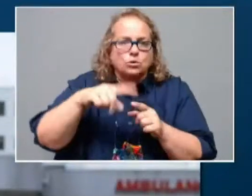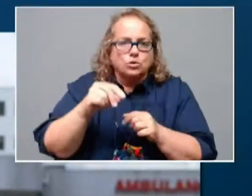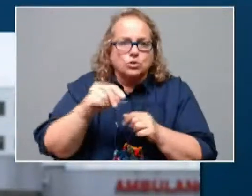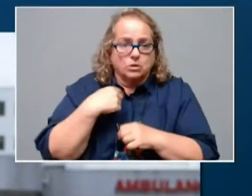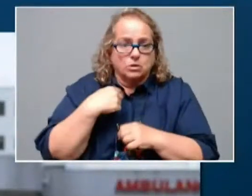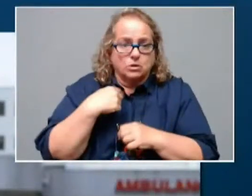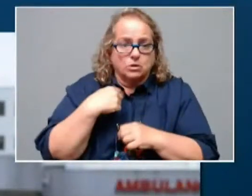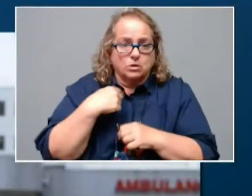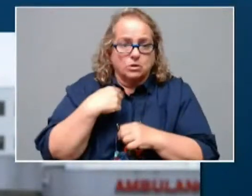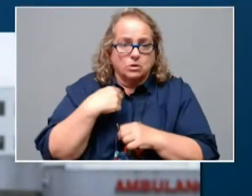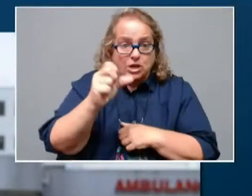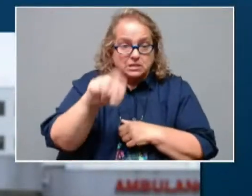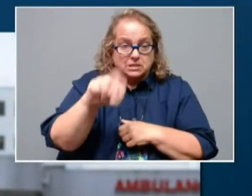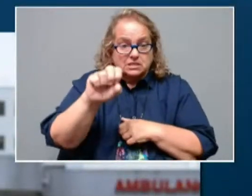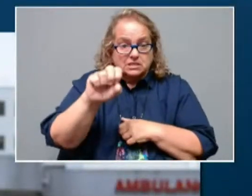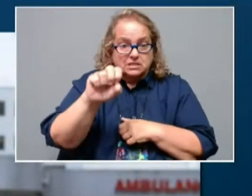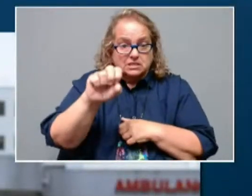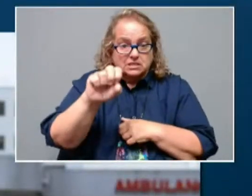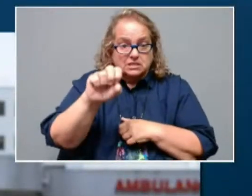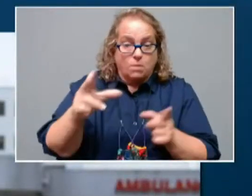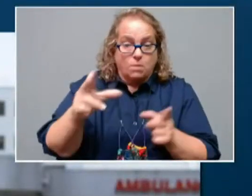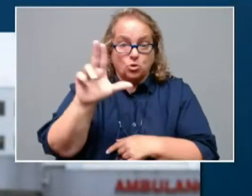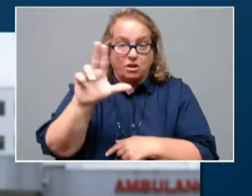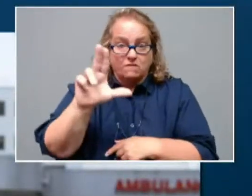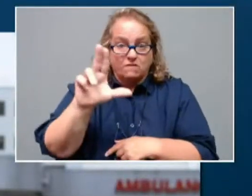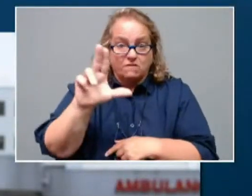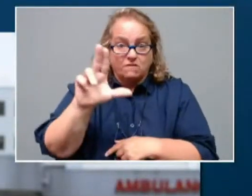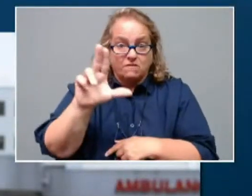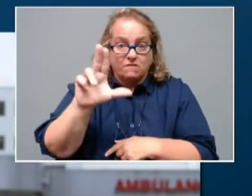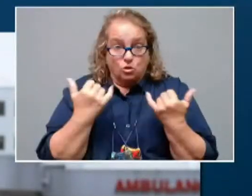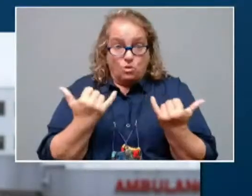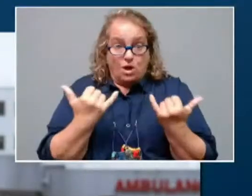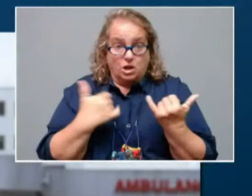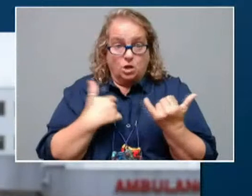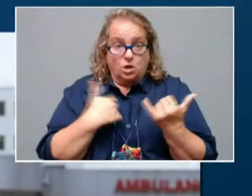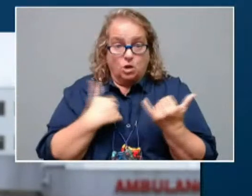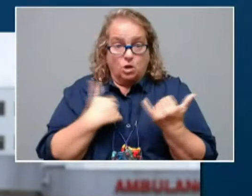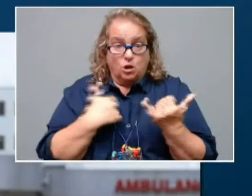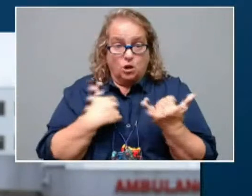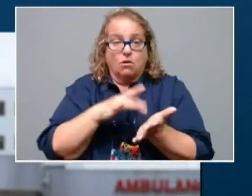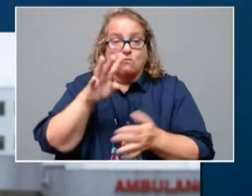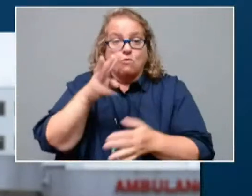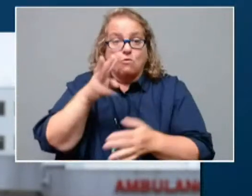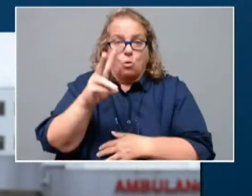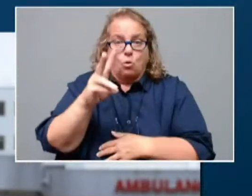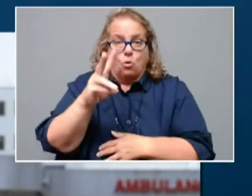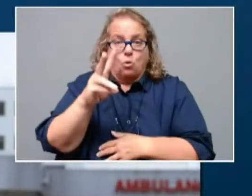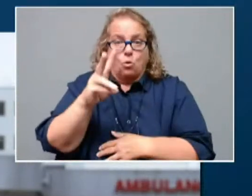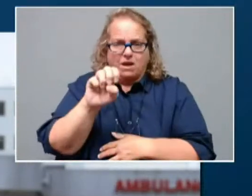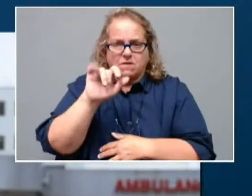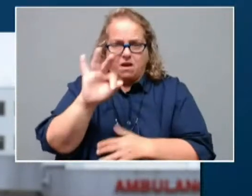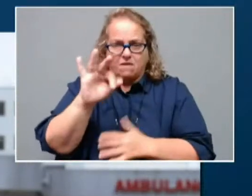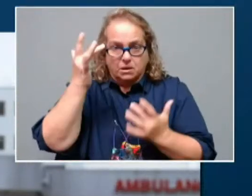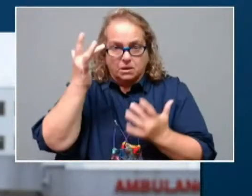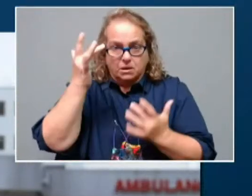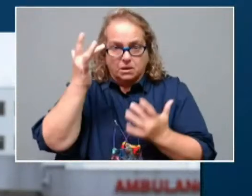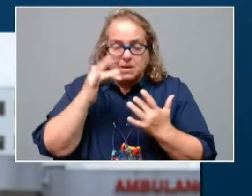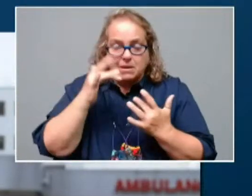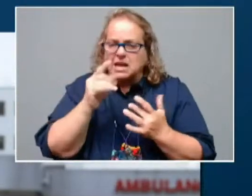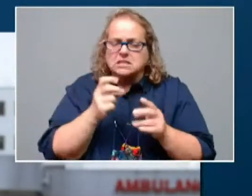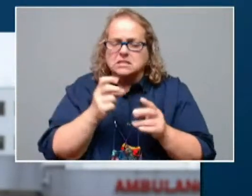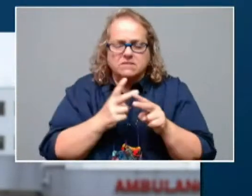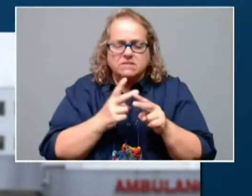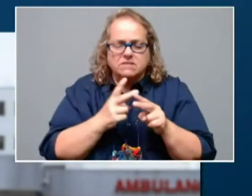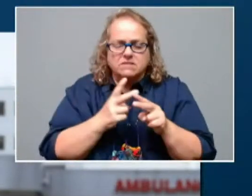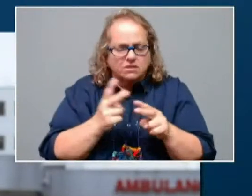Smith from U of L Health. Right now, we're in the midst of the 4th wave of this pandemic, and it is vitally important that people go out